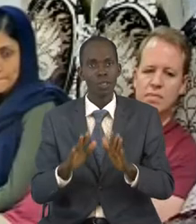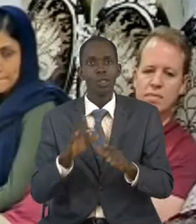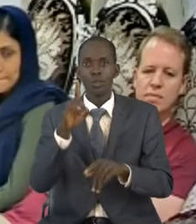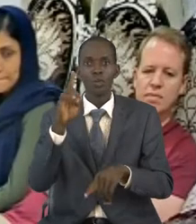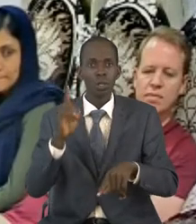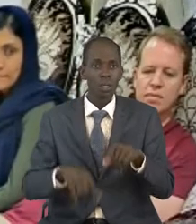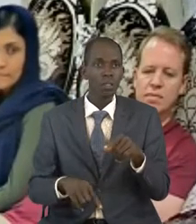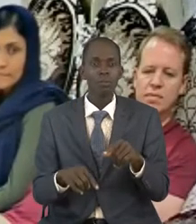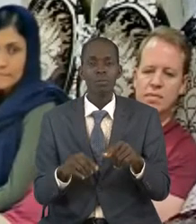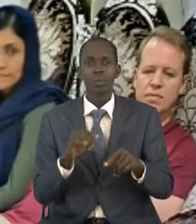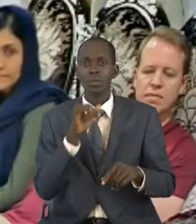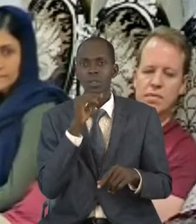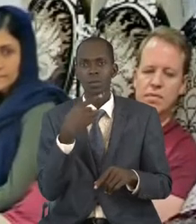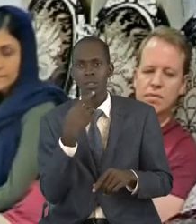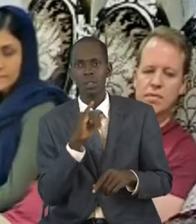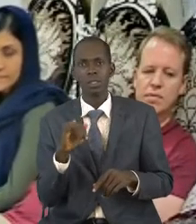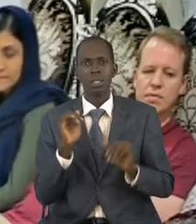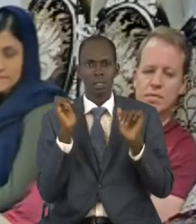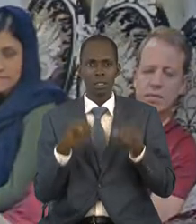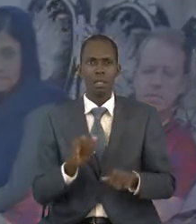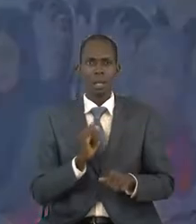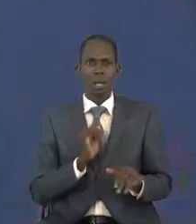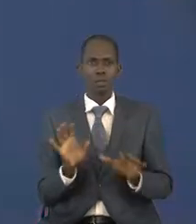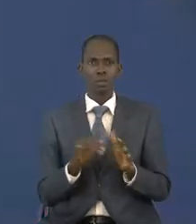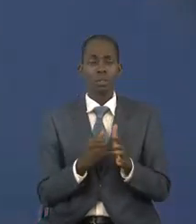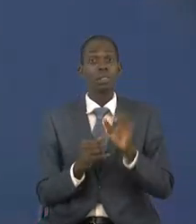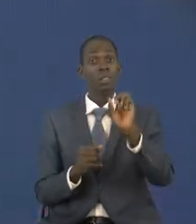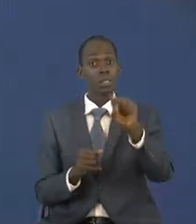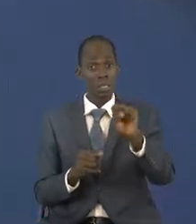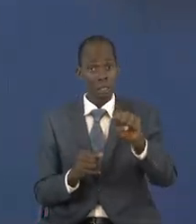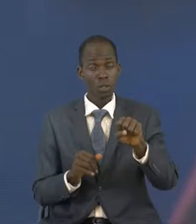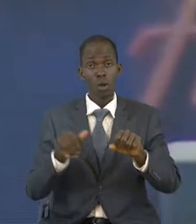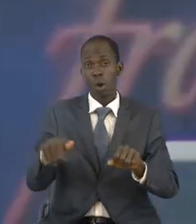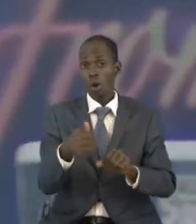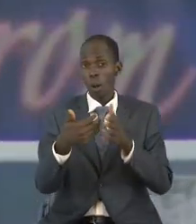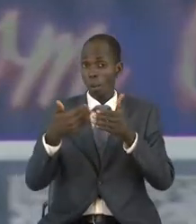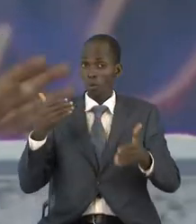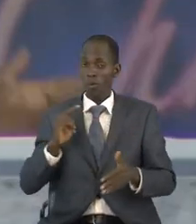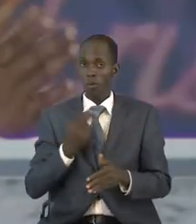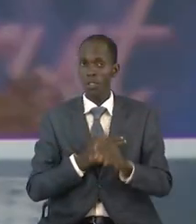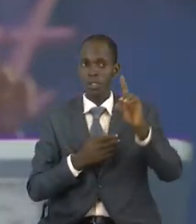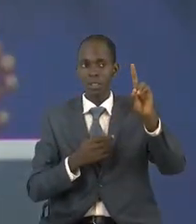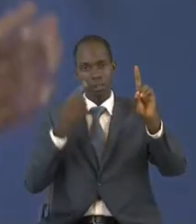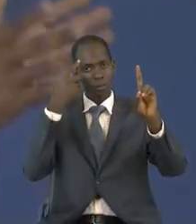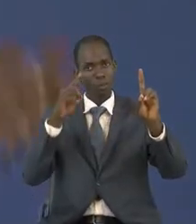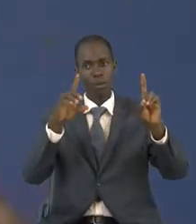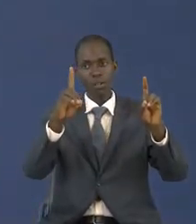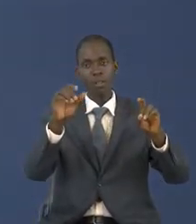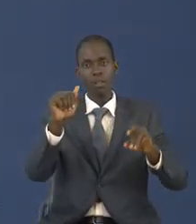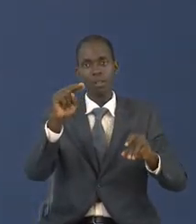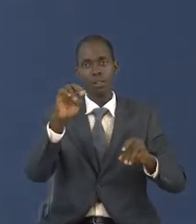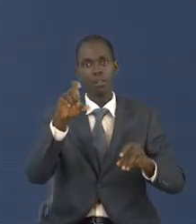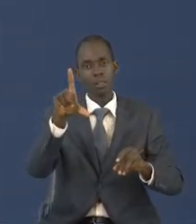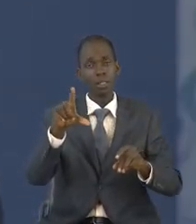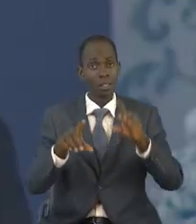can I do it? Yes. Others before us. D for Daniel. Daniel walked like